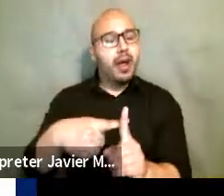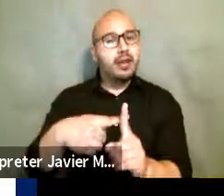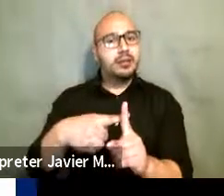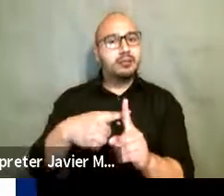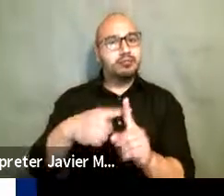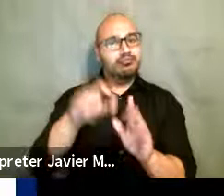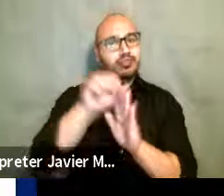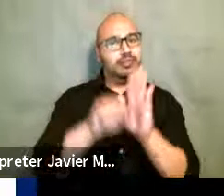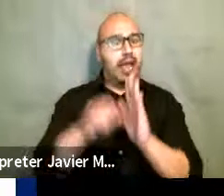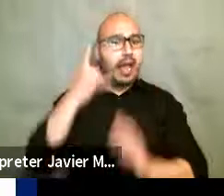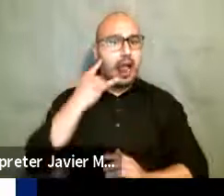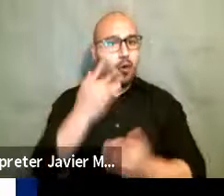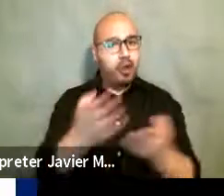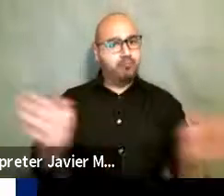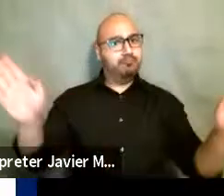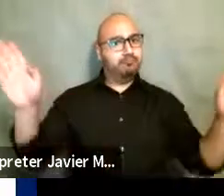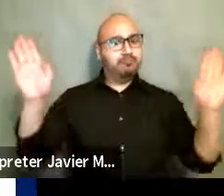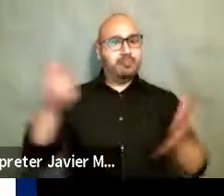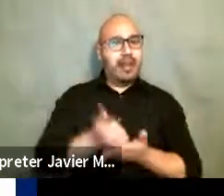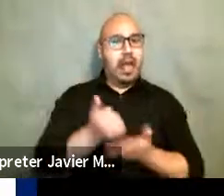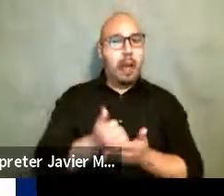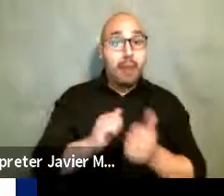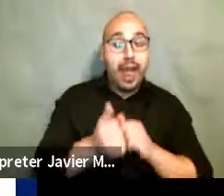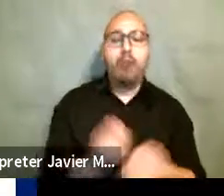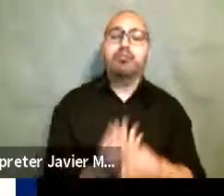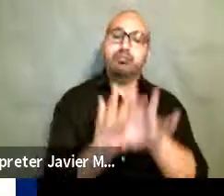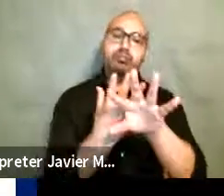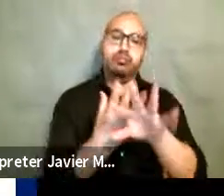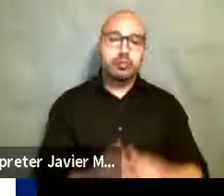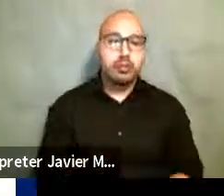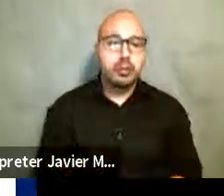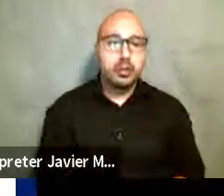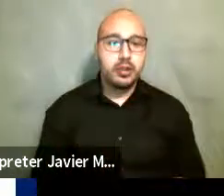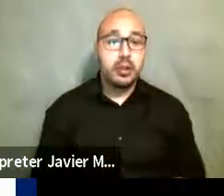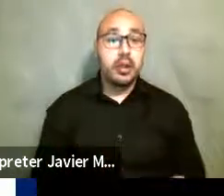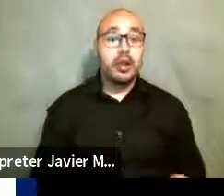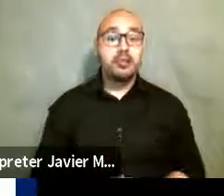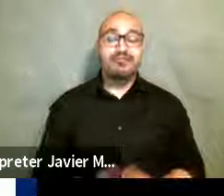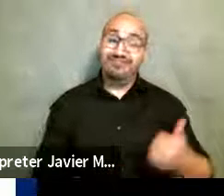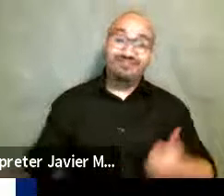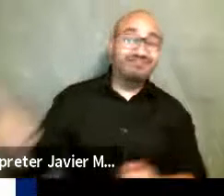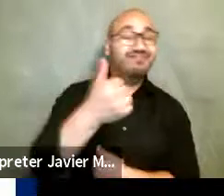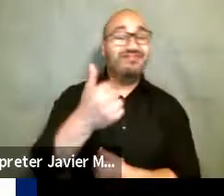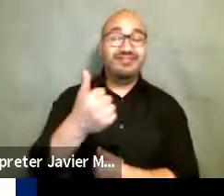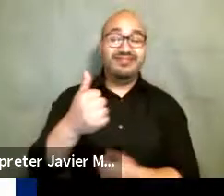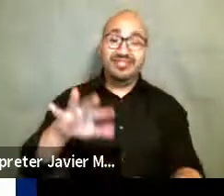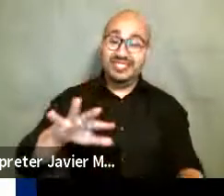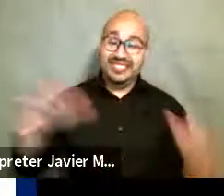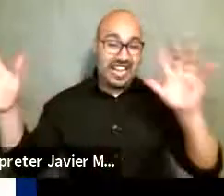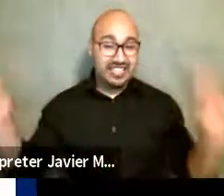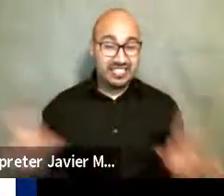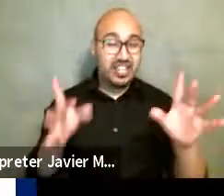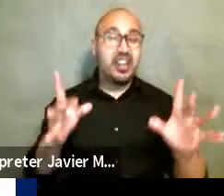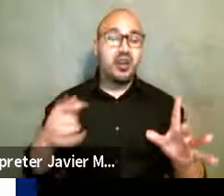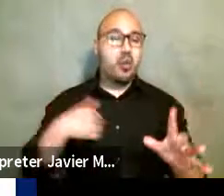from the safety of their home. One of the most major disasters that the Red Cross responds to is